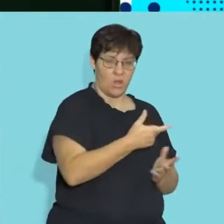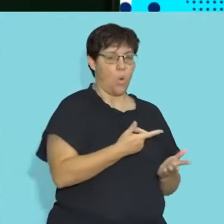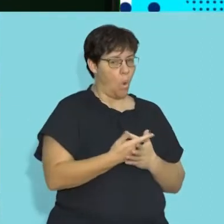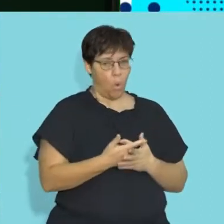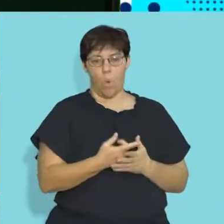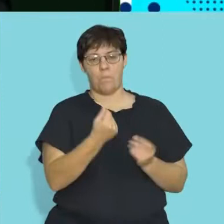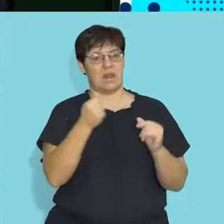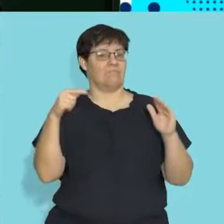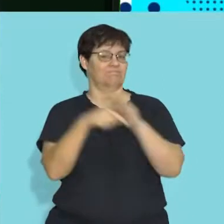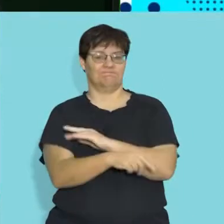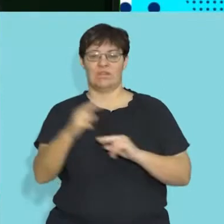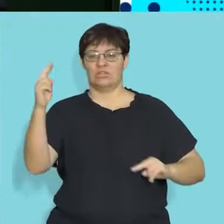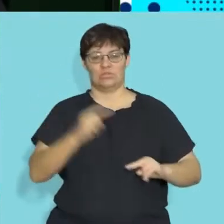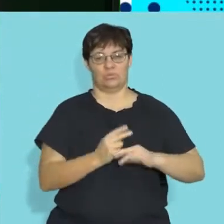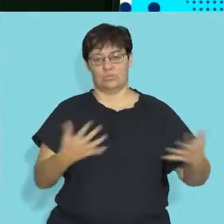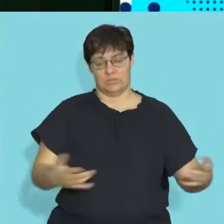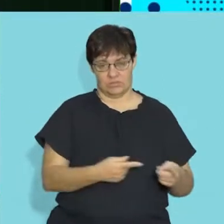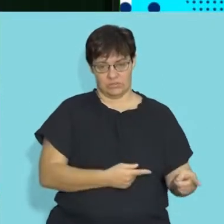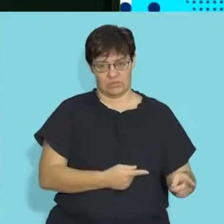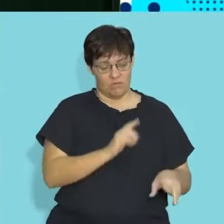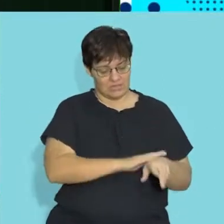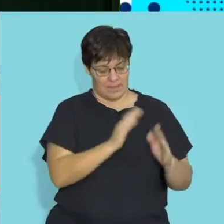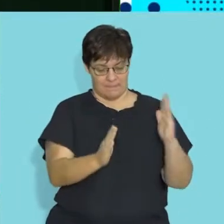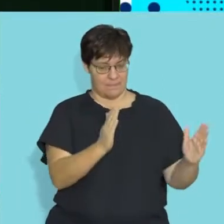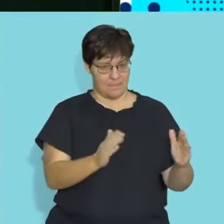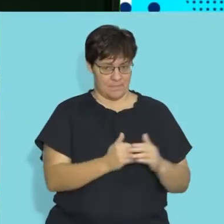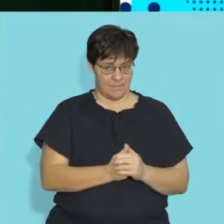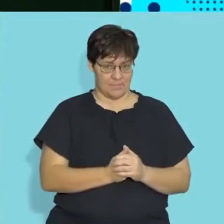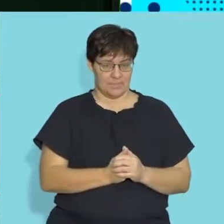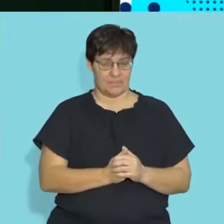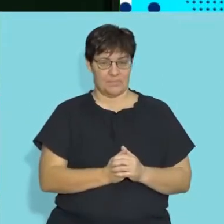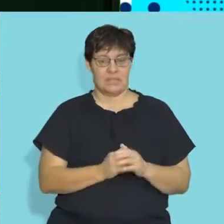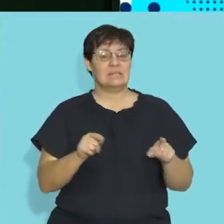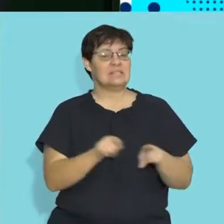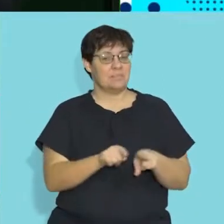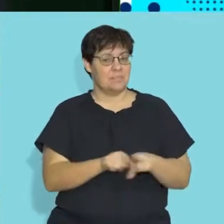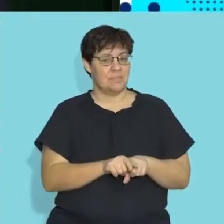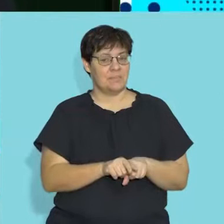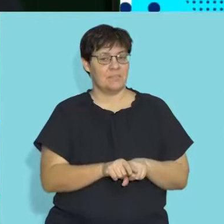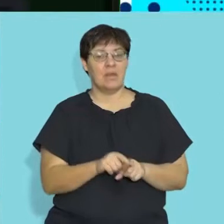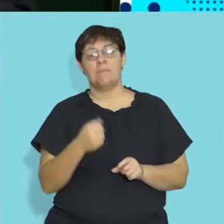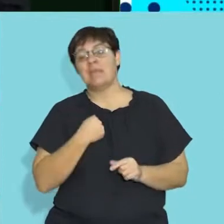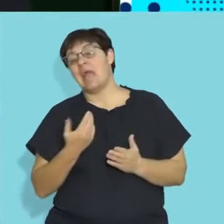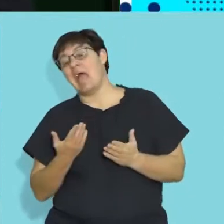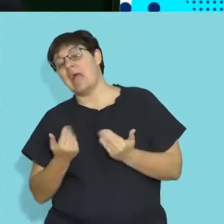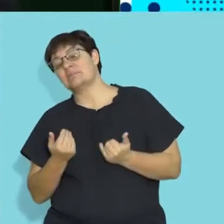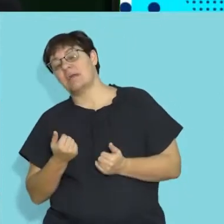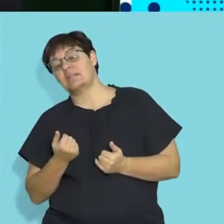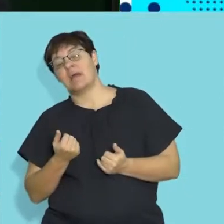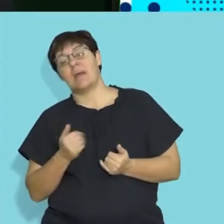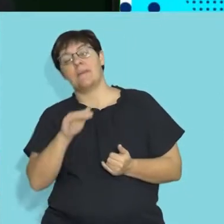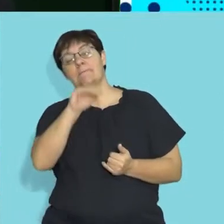shortfall of cash for that period. And also it tells you what is your expected bank